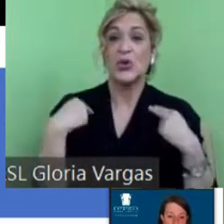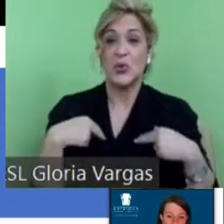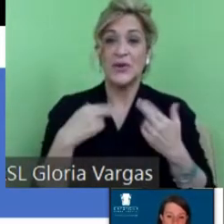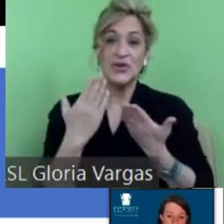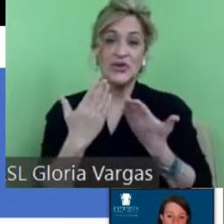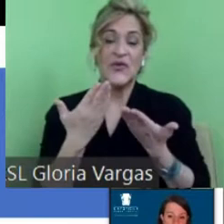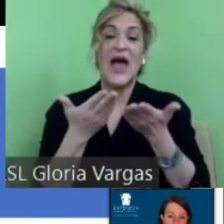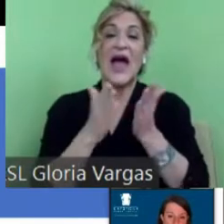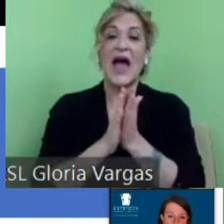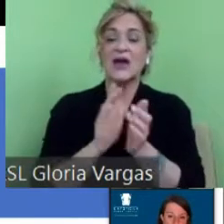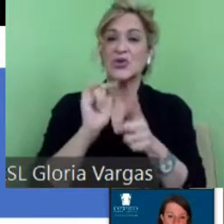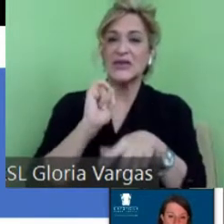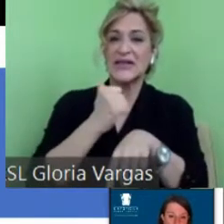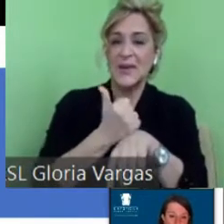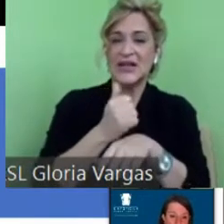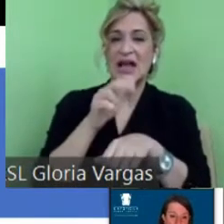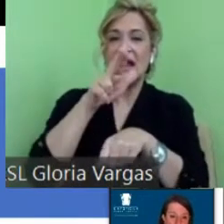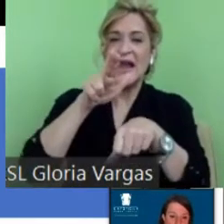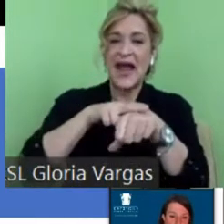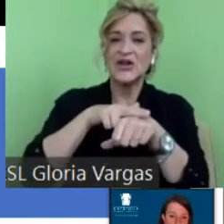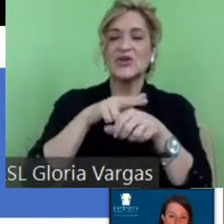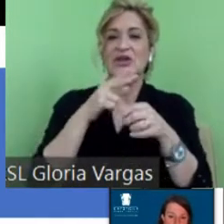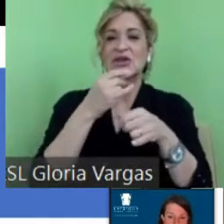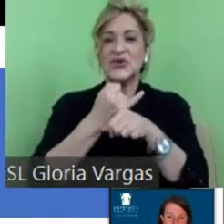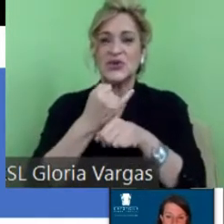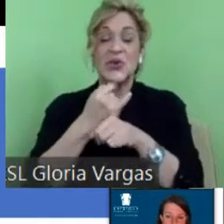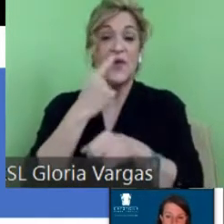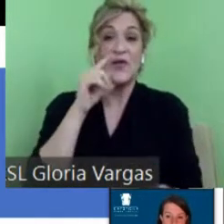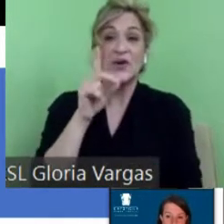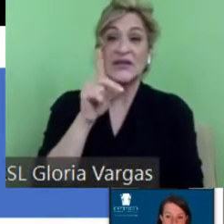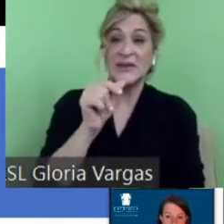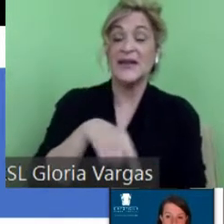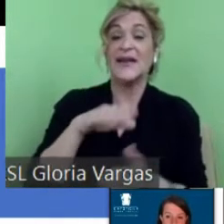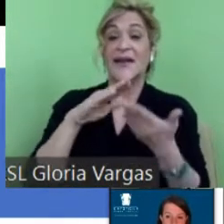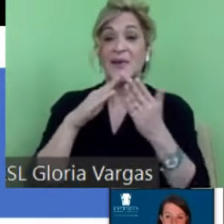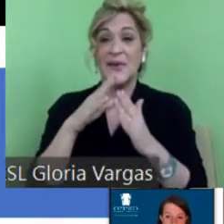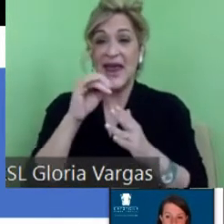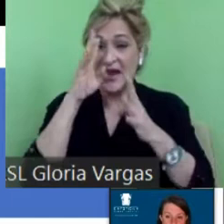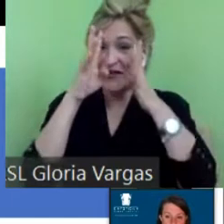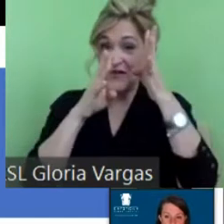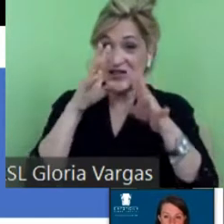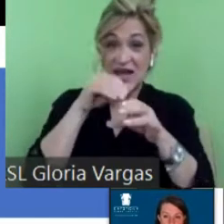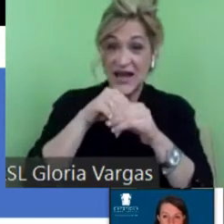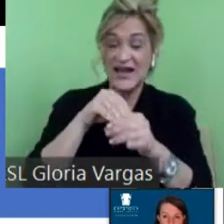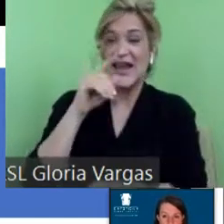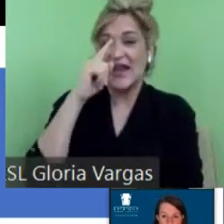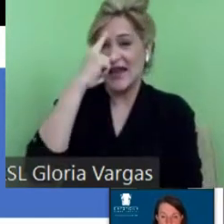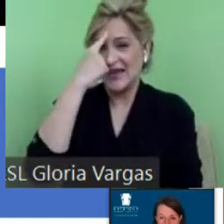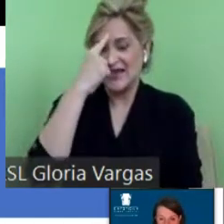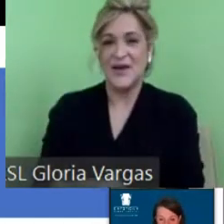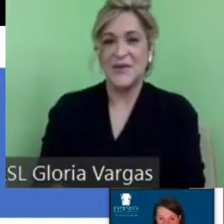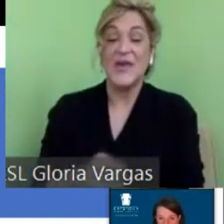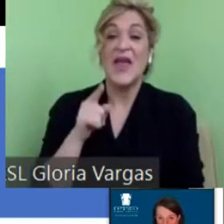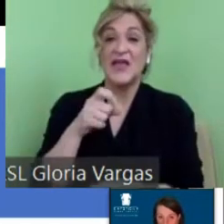establish a National Education Institute on Disability, Community, and Innovation in India. And this paved the way